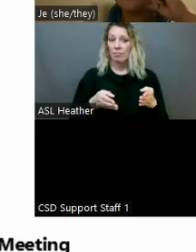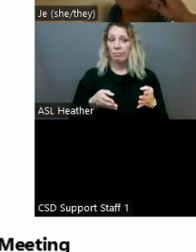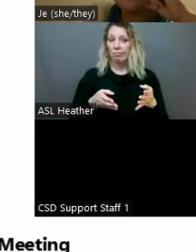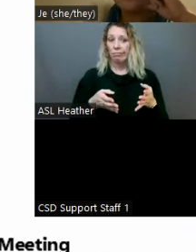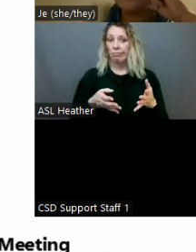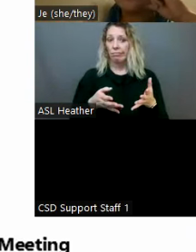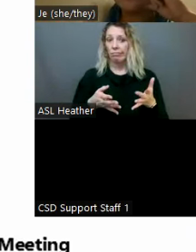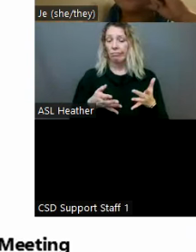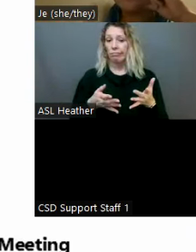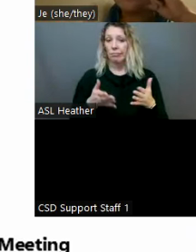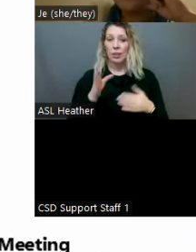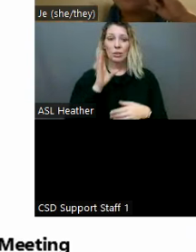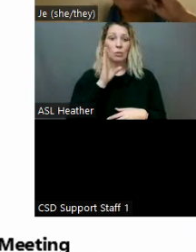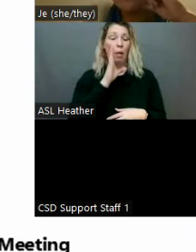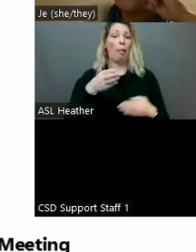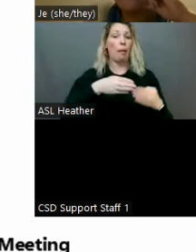shall complete the intake.